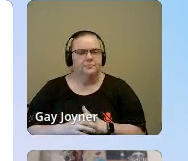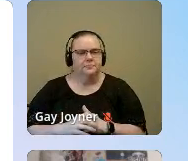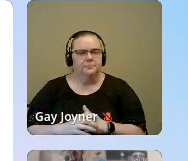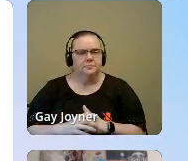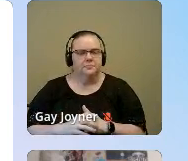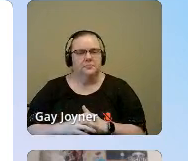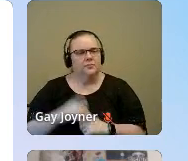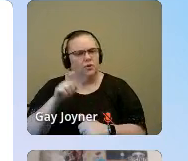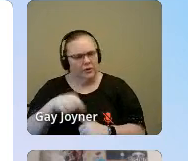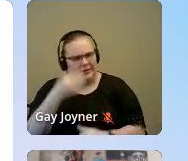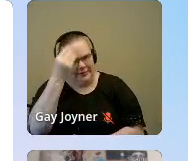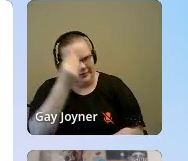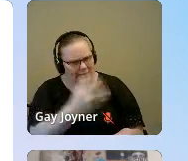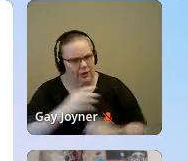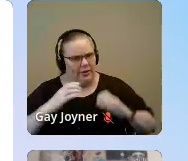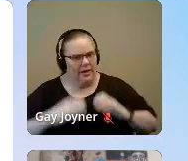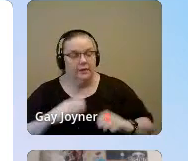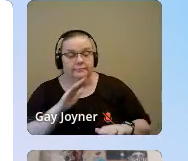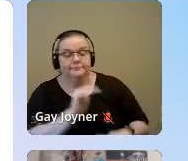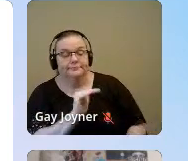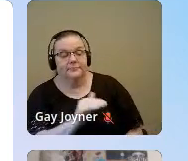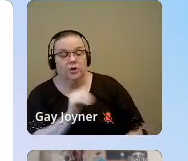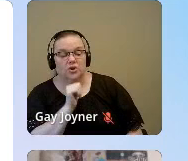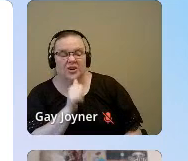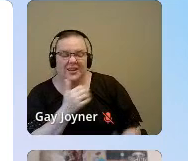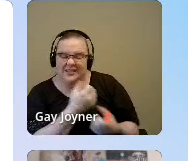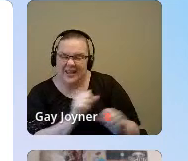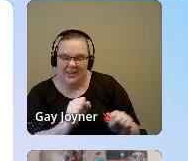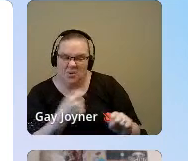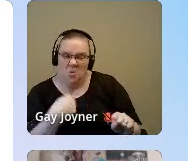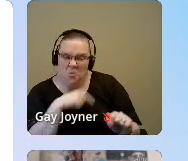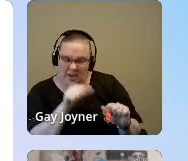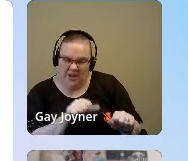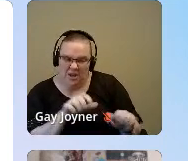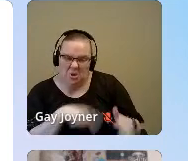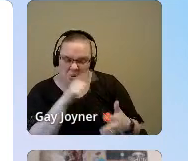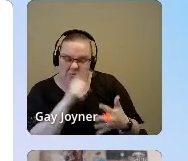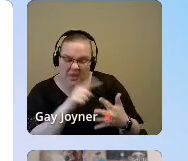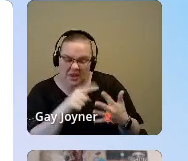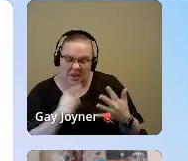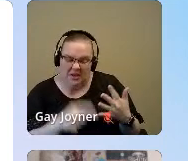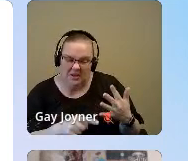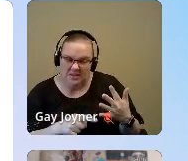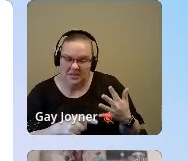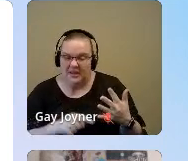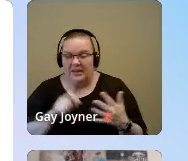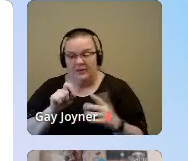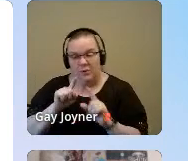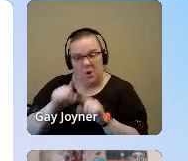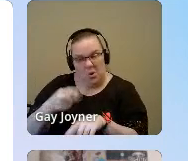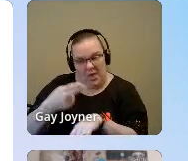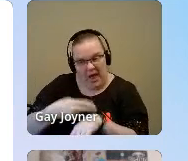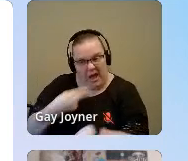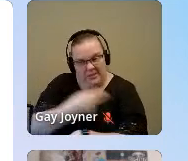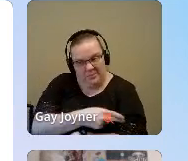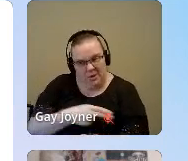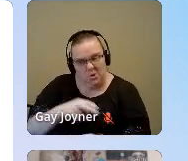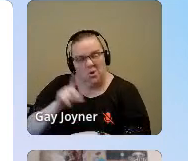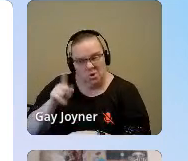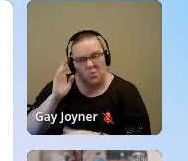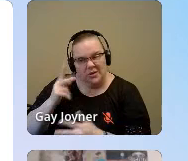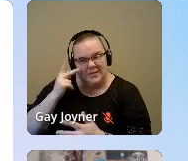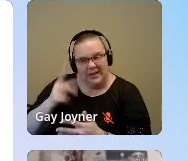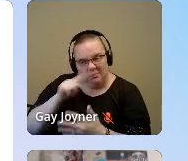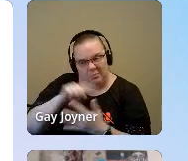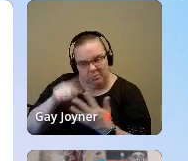Tell them, hey, I don't think you're safe. Here are some options of what we can do. If we go to the hospital, here's what to expect. You're going to wait for a long time. You're going to see a medical